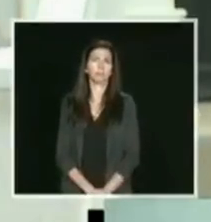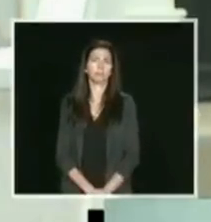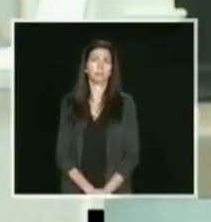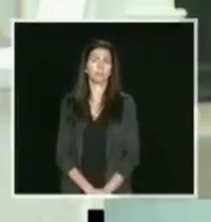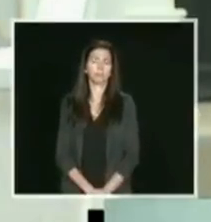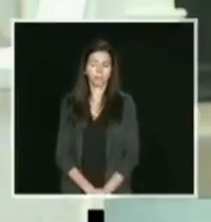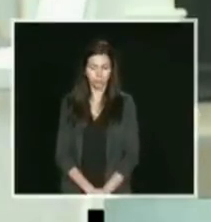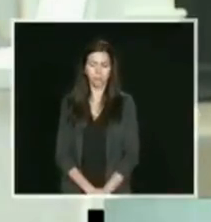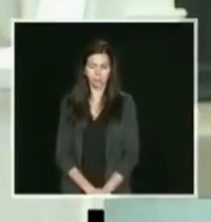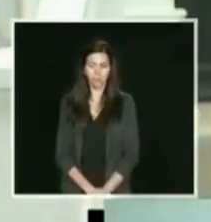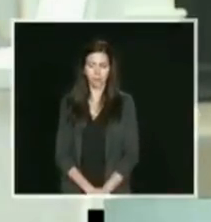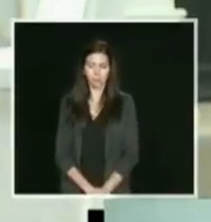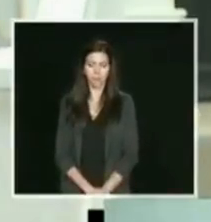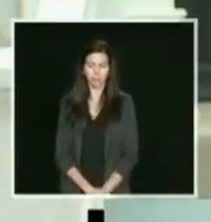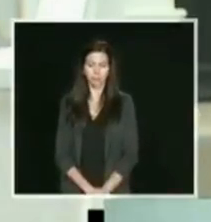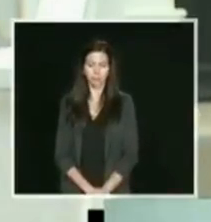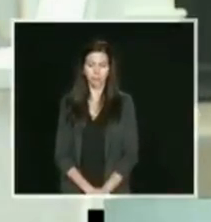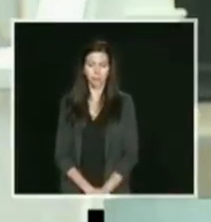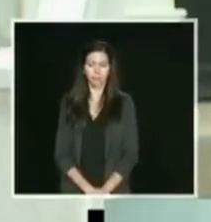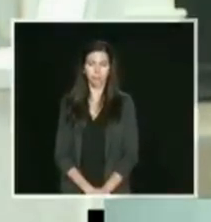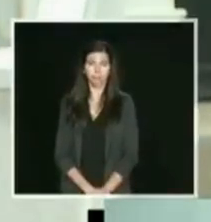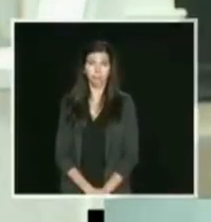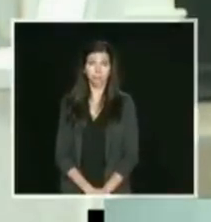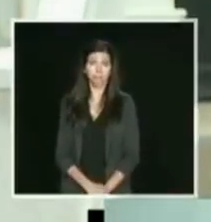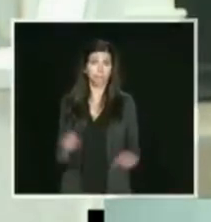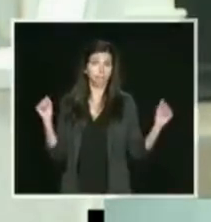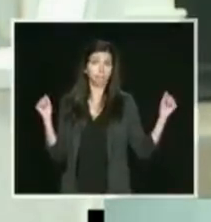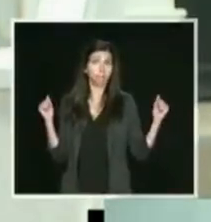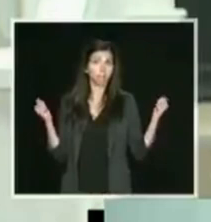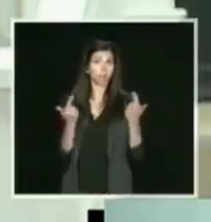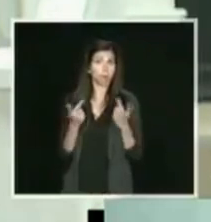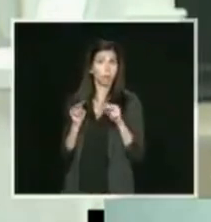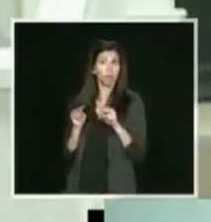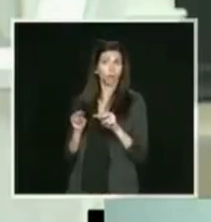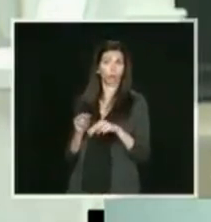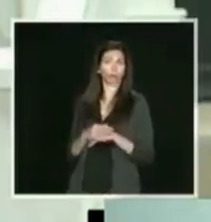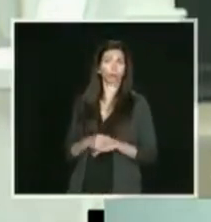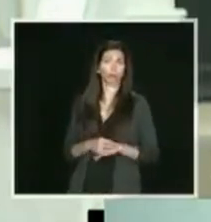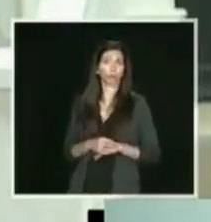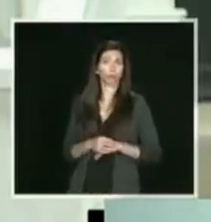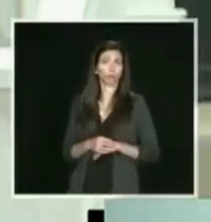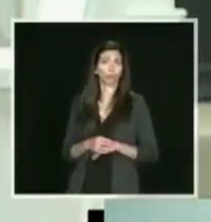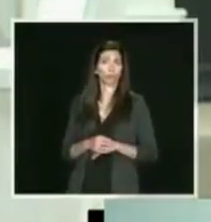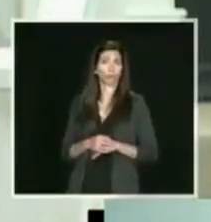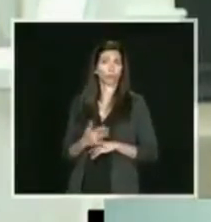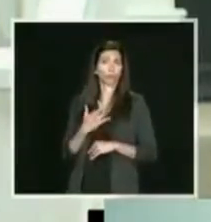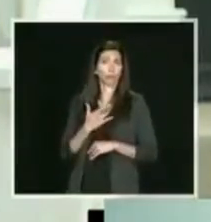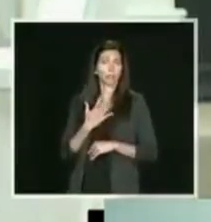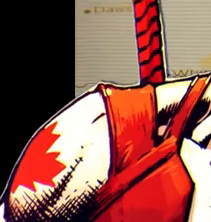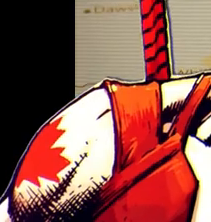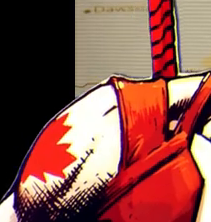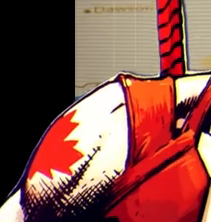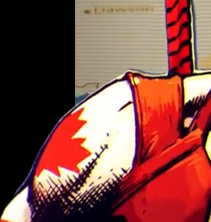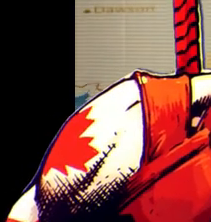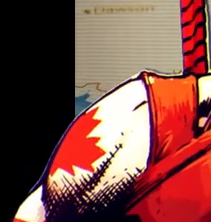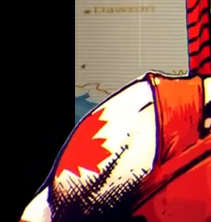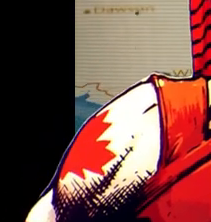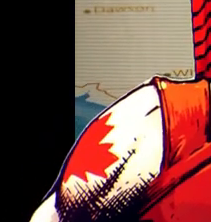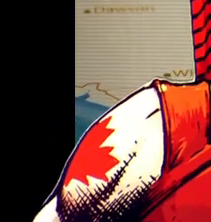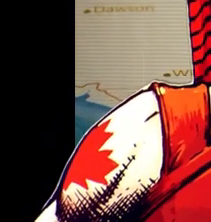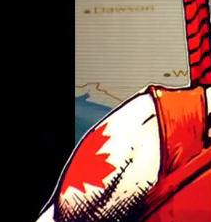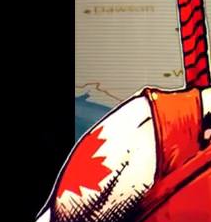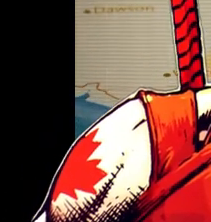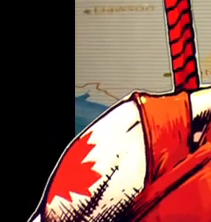We all watch in horror and consternation what's going on in the United States. Now, whether or